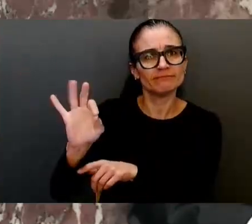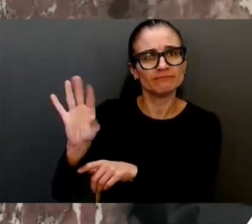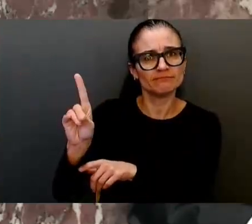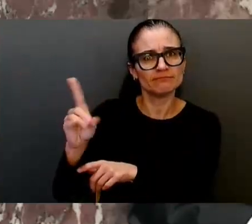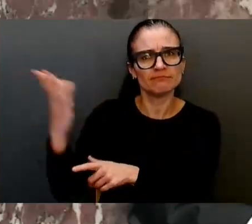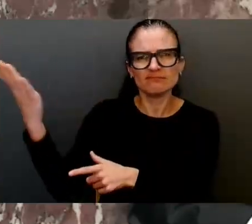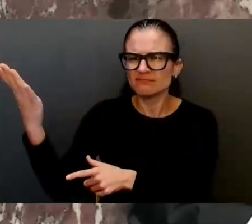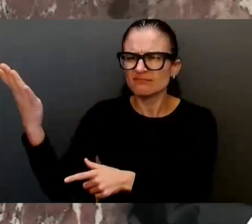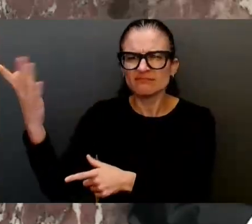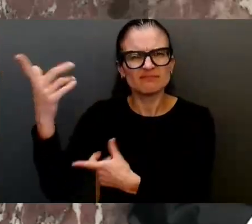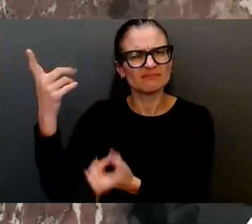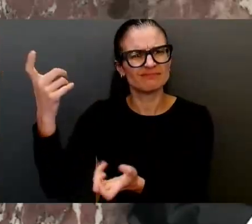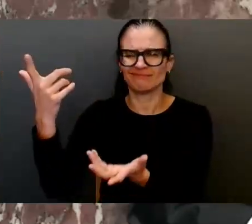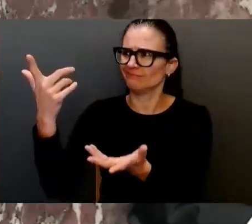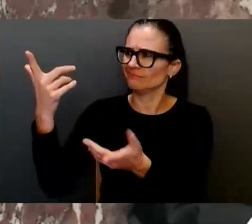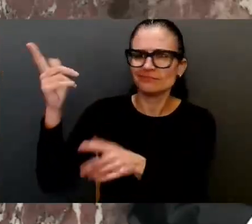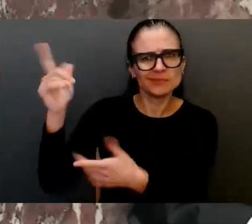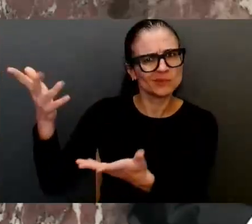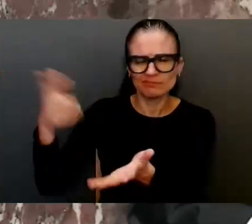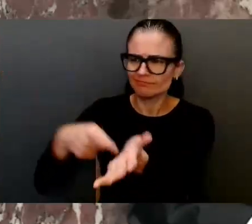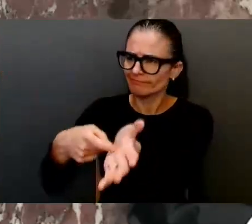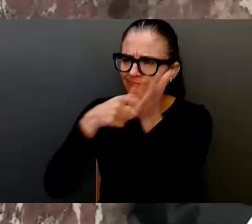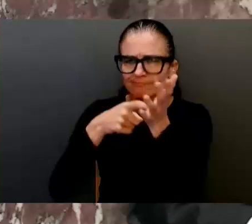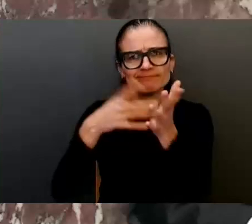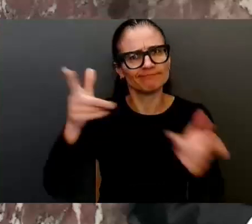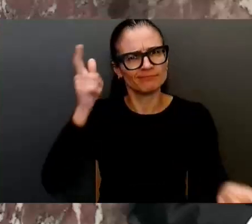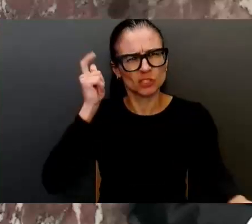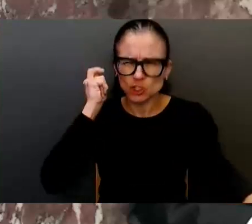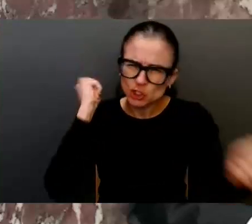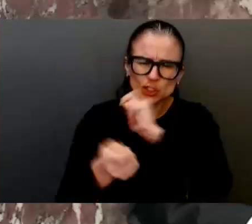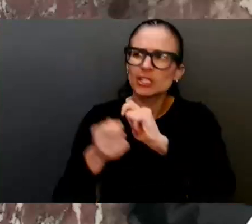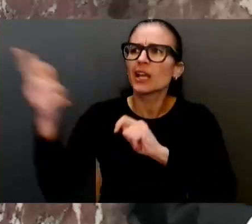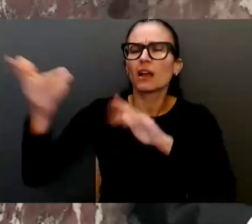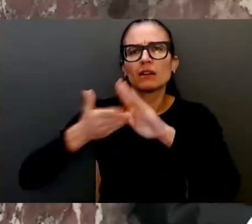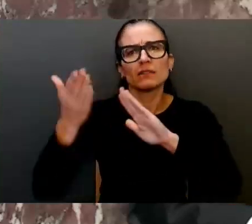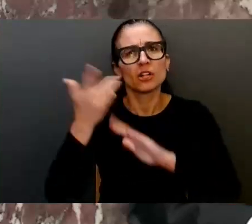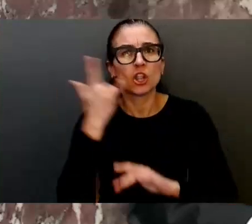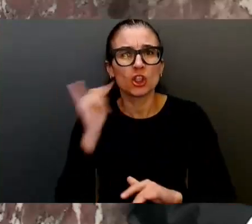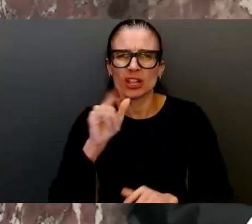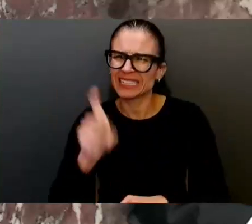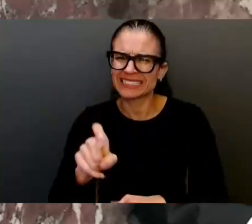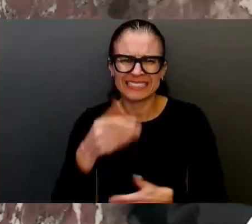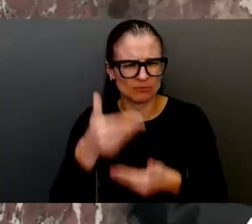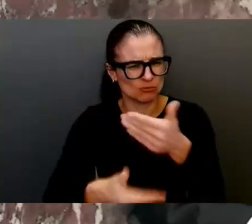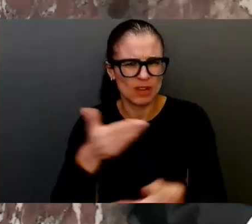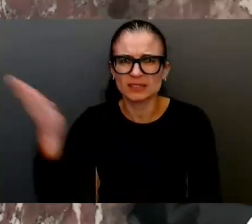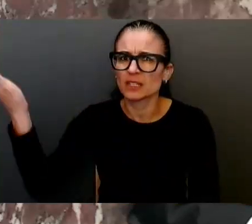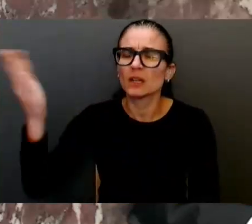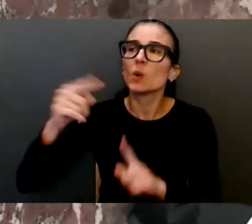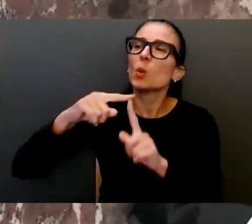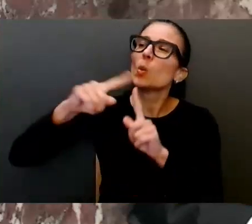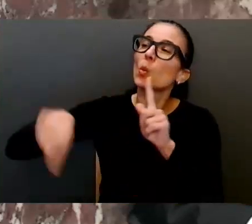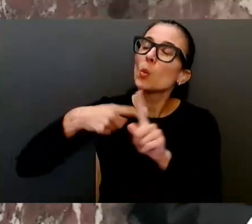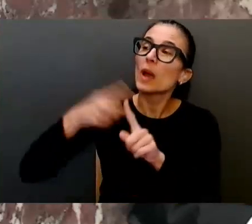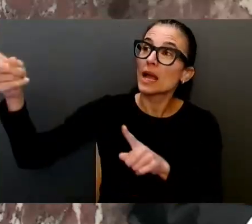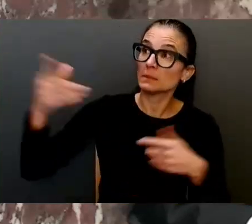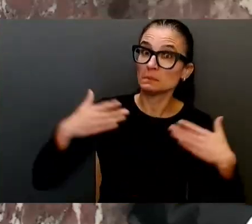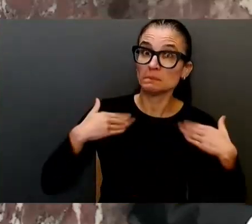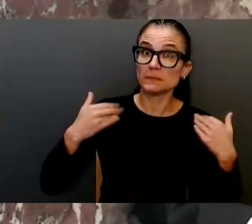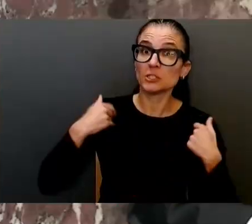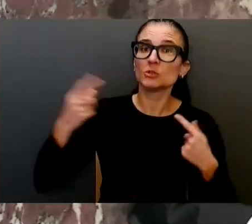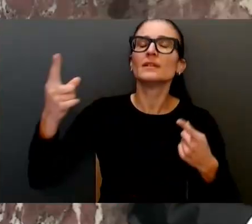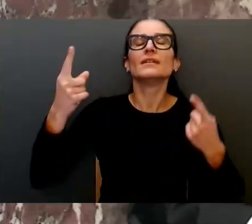operates. When will this ministry finally make changes that protect BC